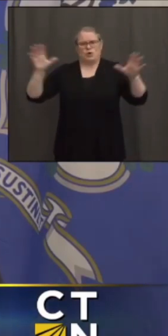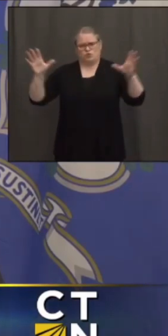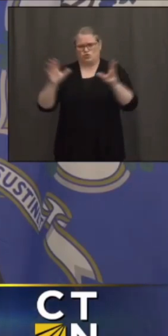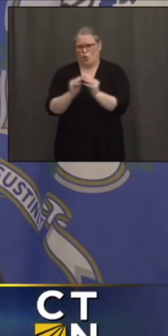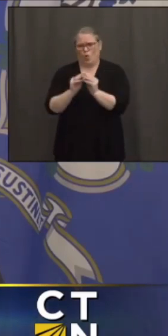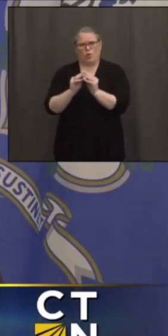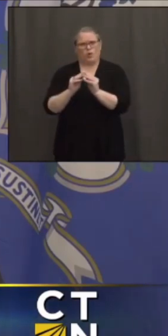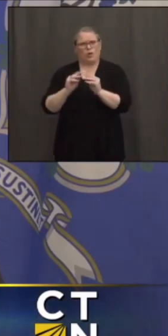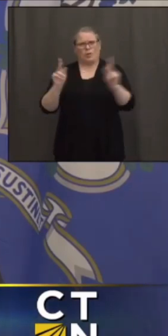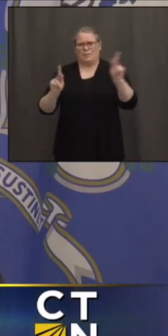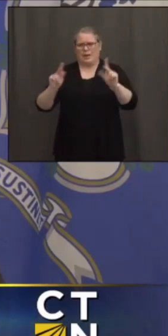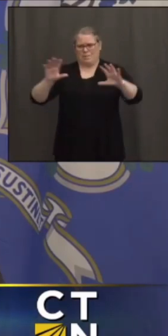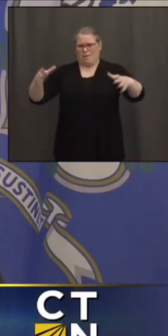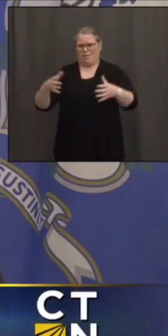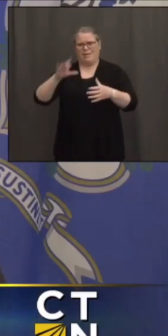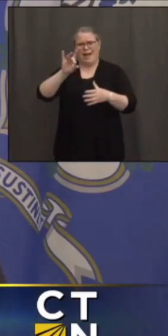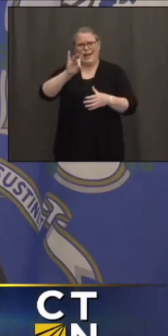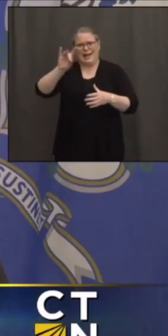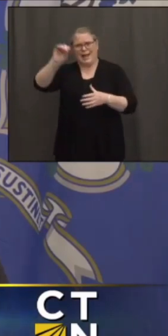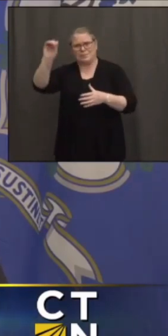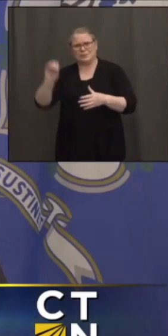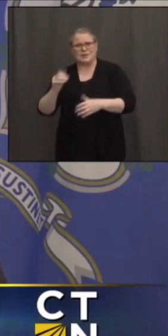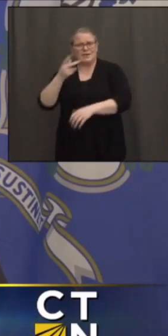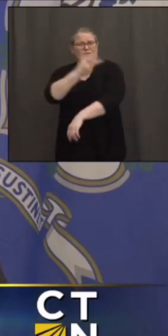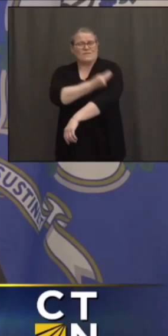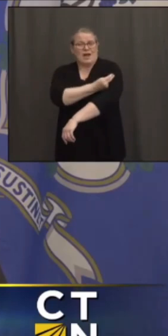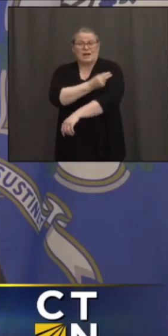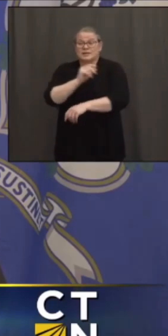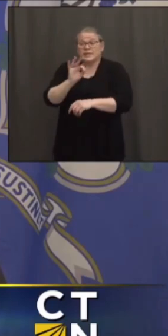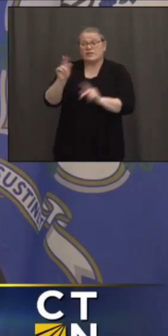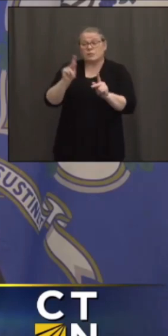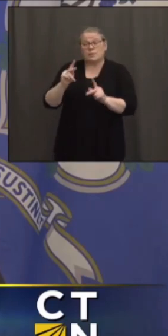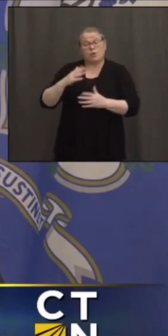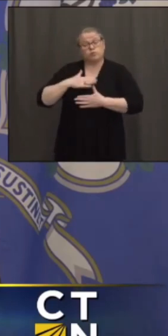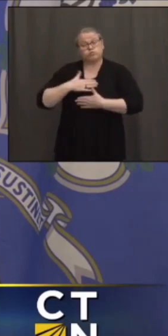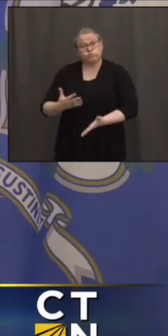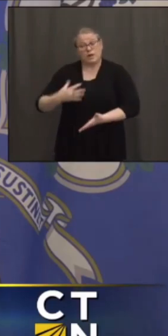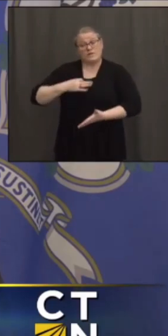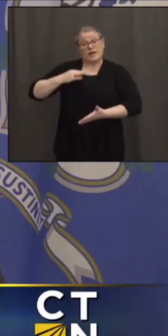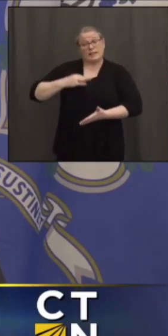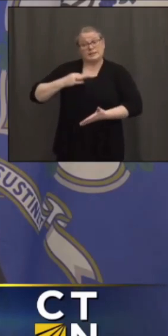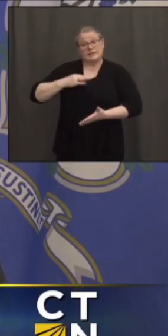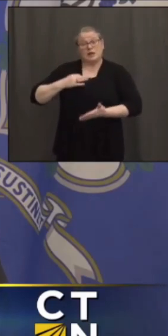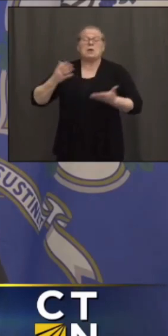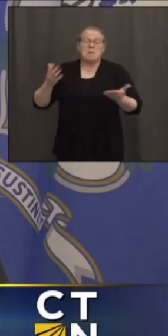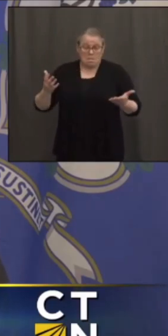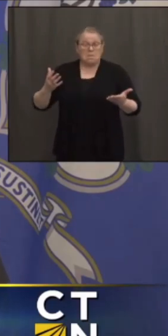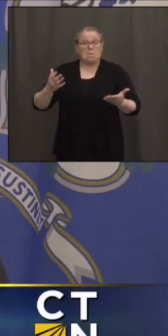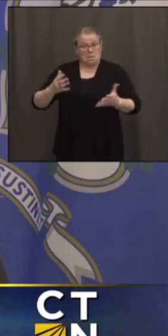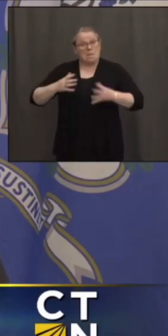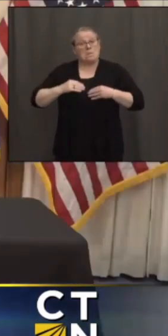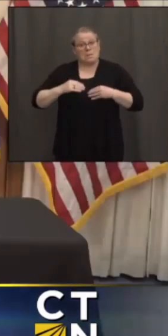on a voluntary basis, we will. But if we can't, we'll have to make up our mind on that a little bit later this summer.